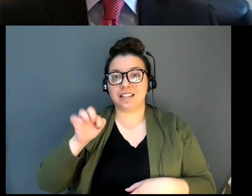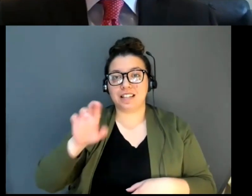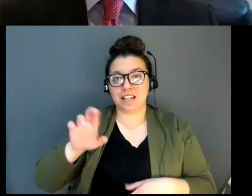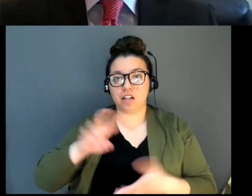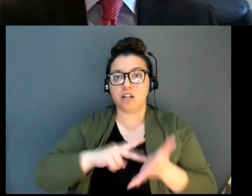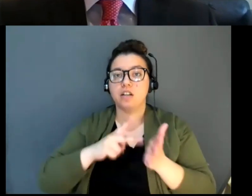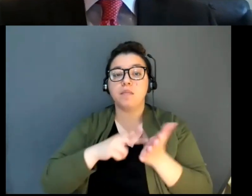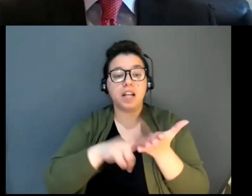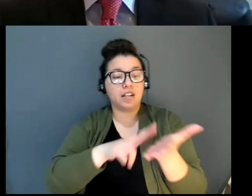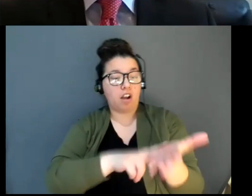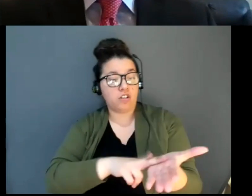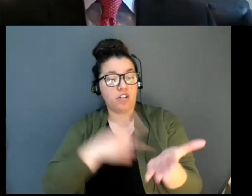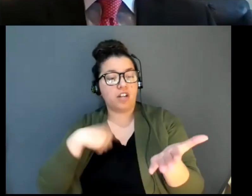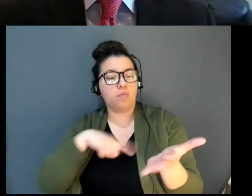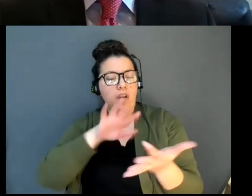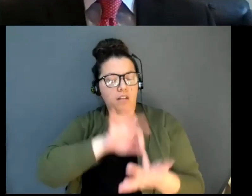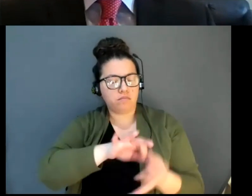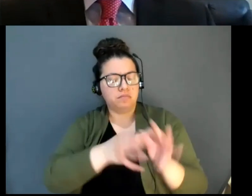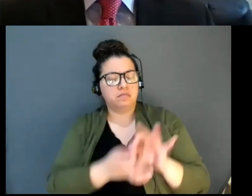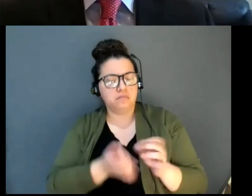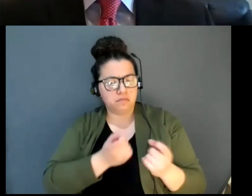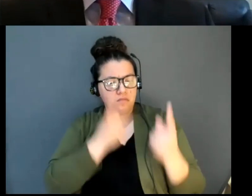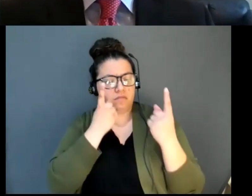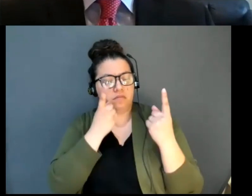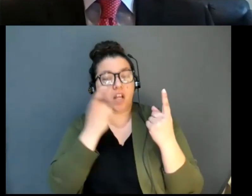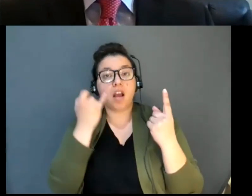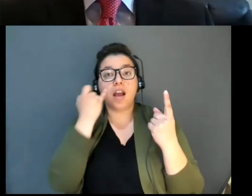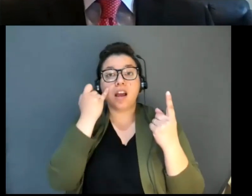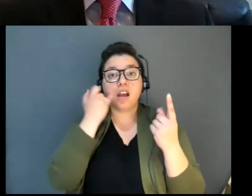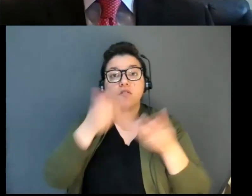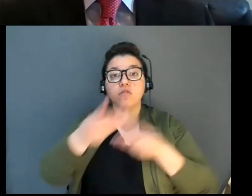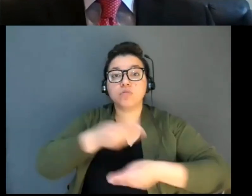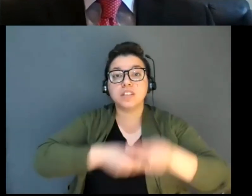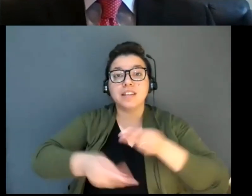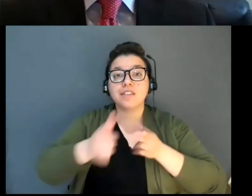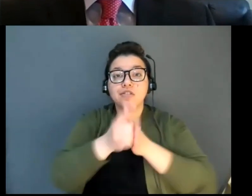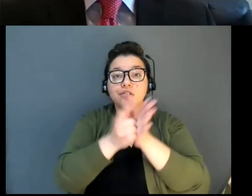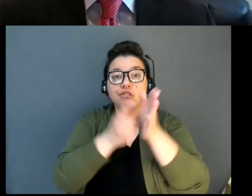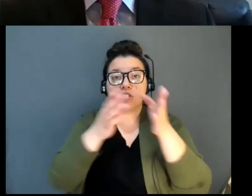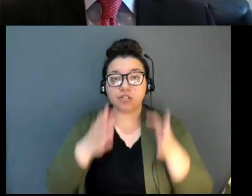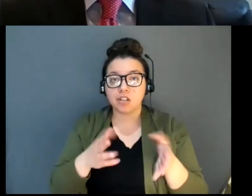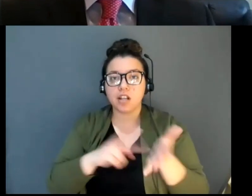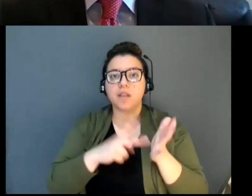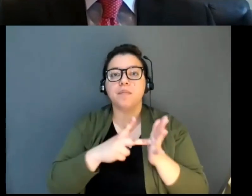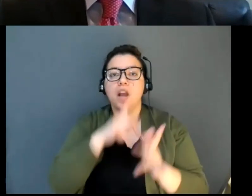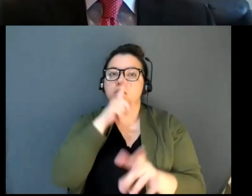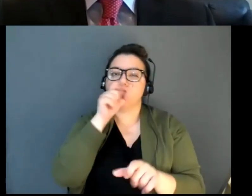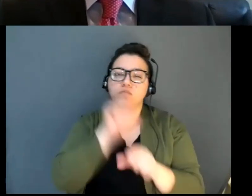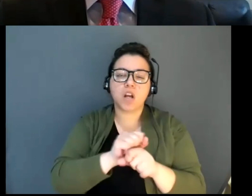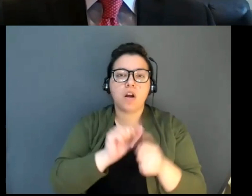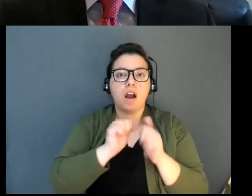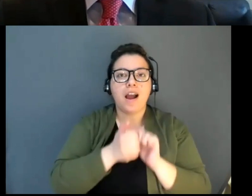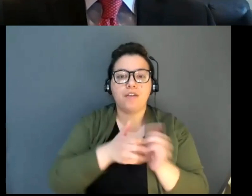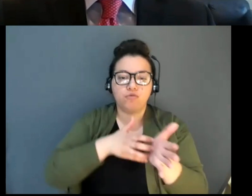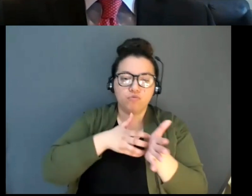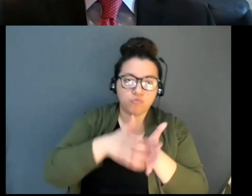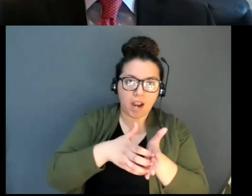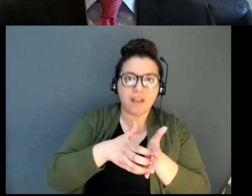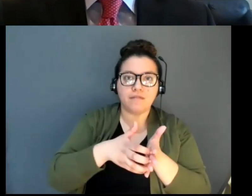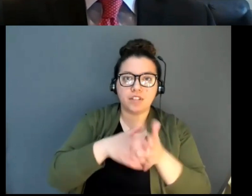of contracts. Whereas if you're transactional, you deal with the actual drafting of these very